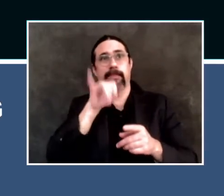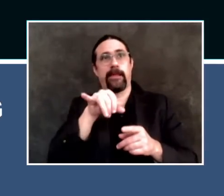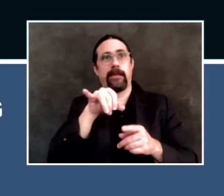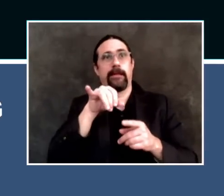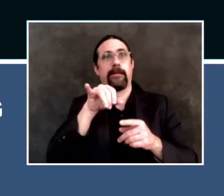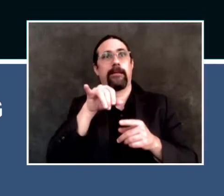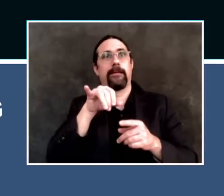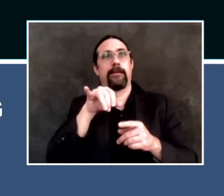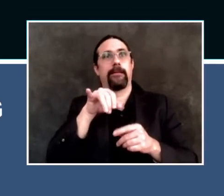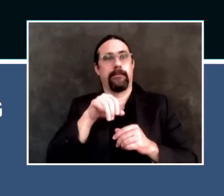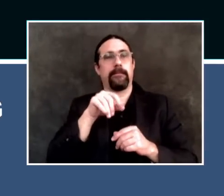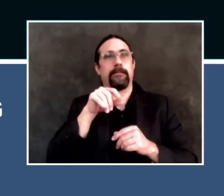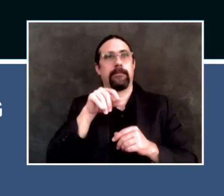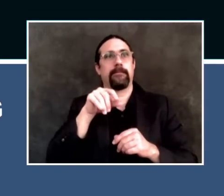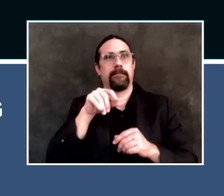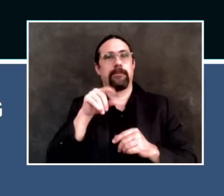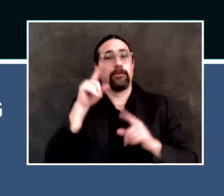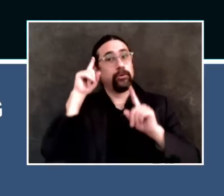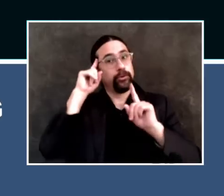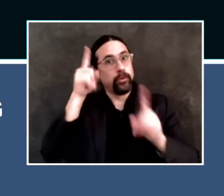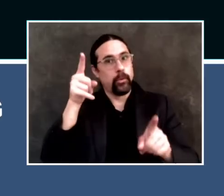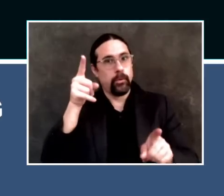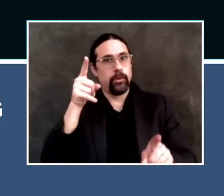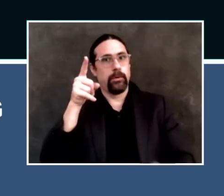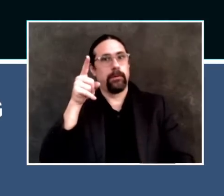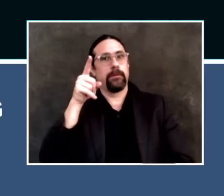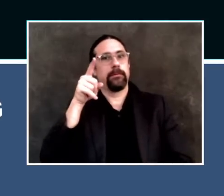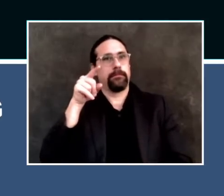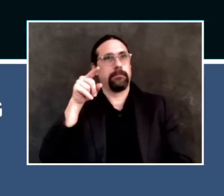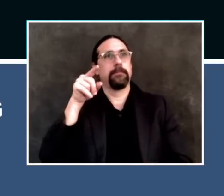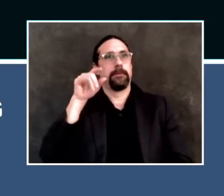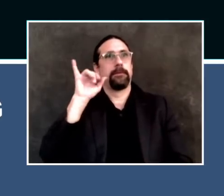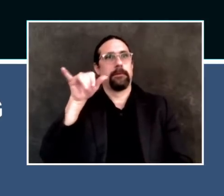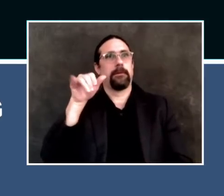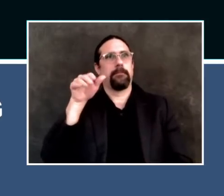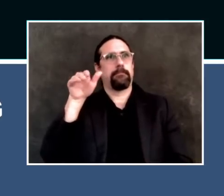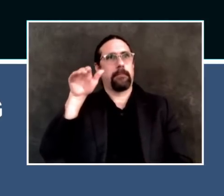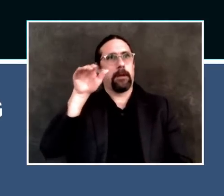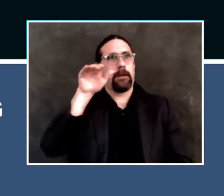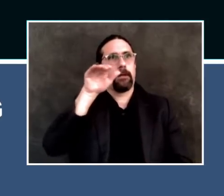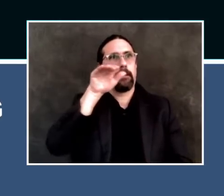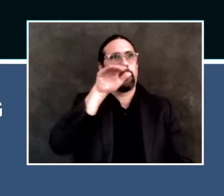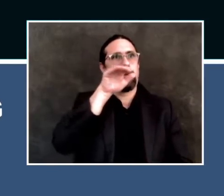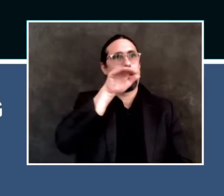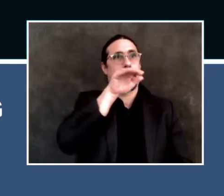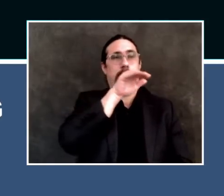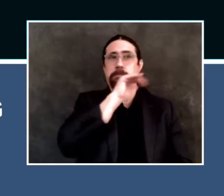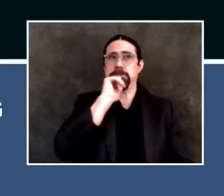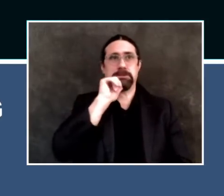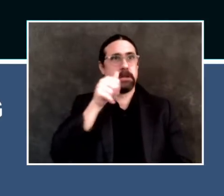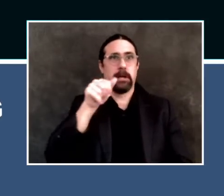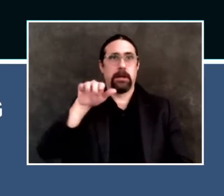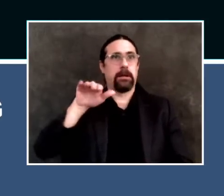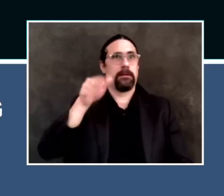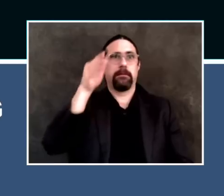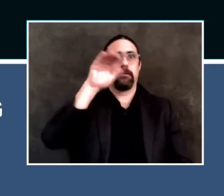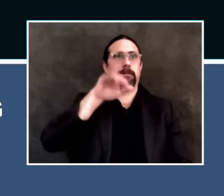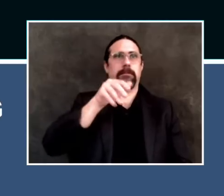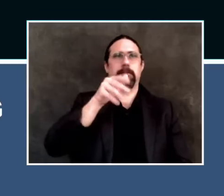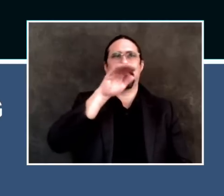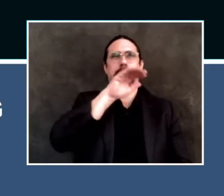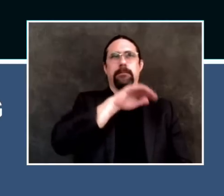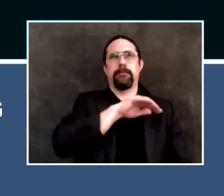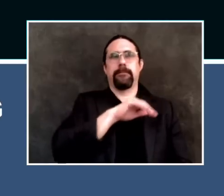them really well and enforce them. And that's where all of us, I keep saying that this is participatory, everyone's in it, but the government, this is a piece